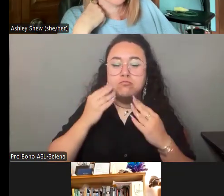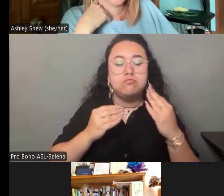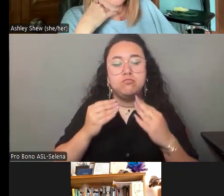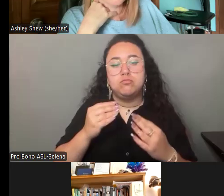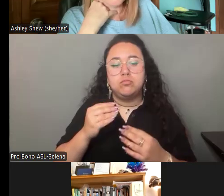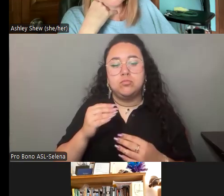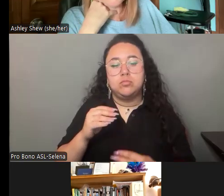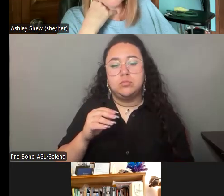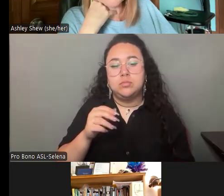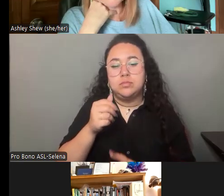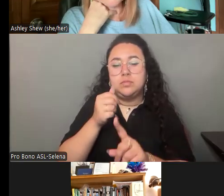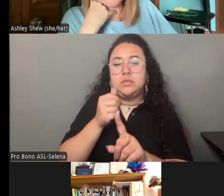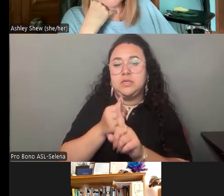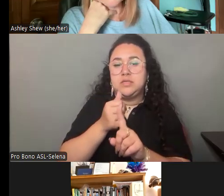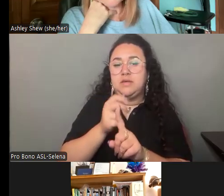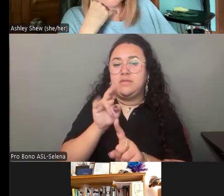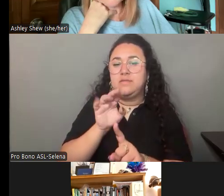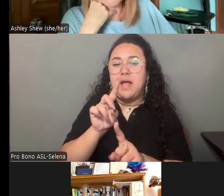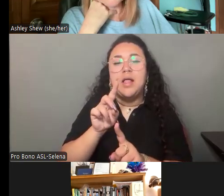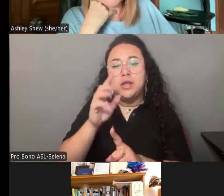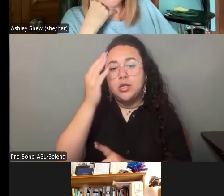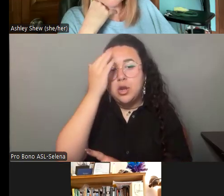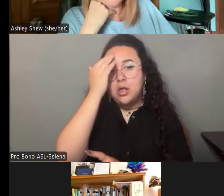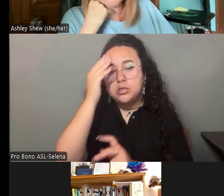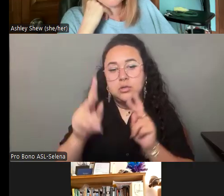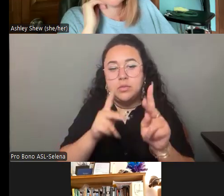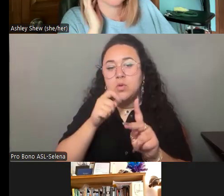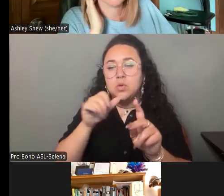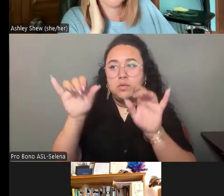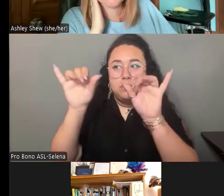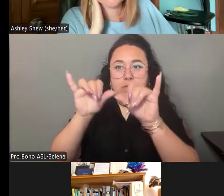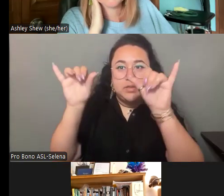as a valid kind of knowledge of people who have been systemically